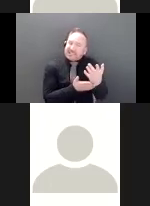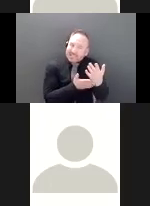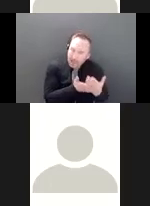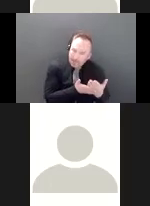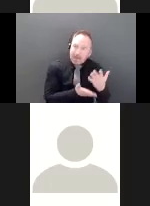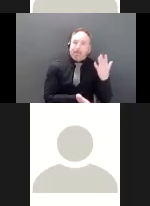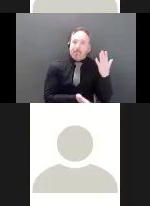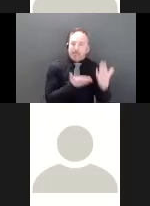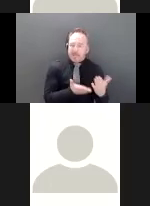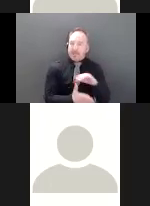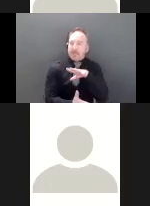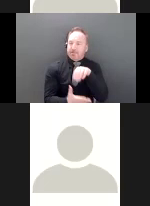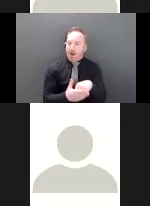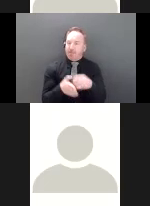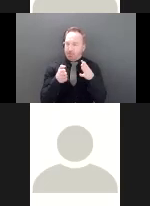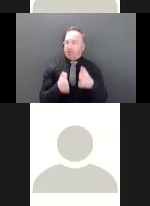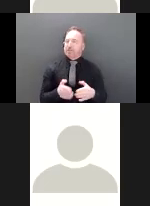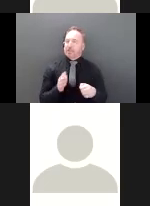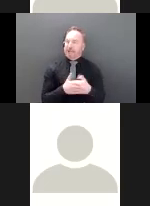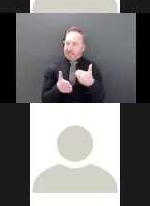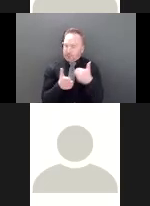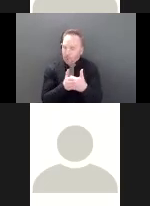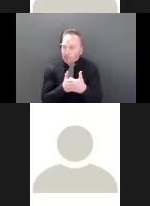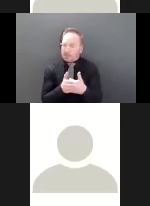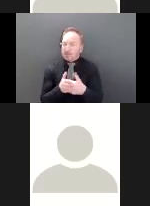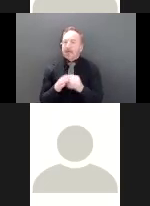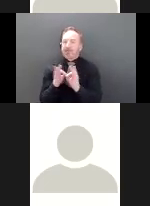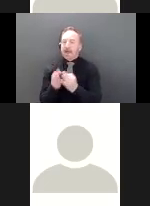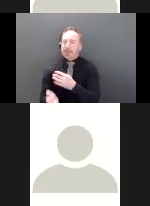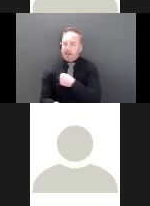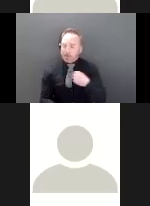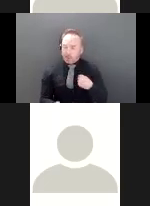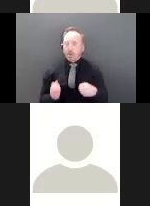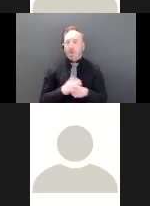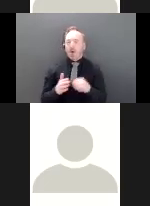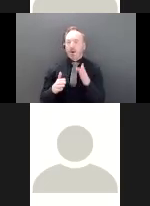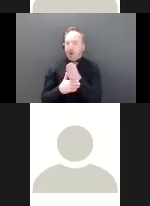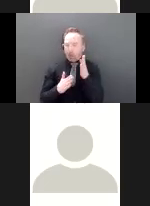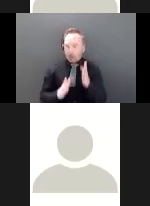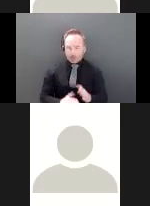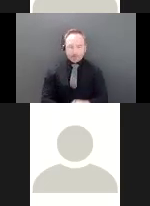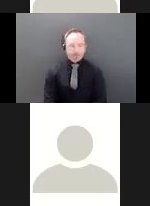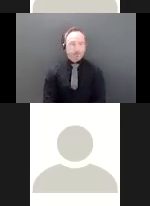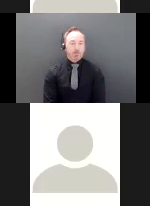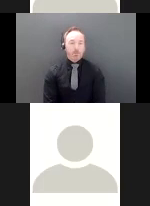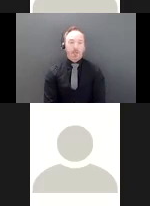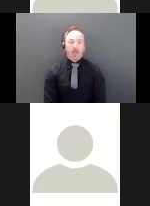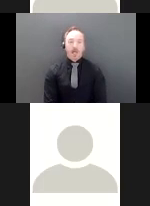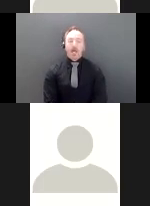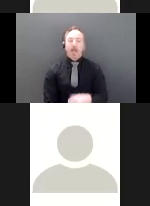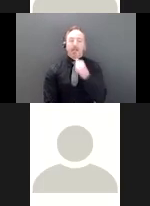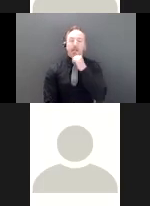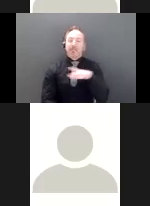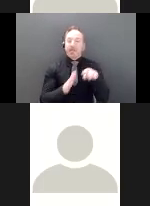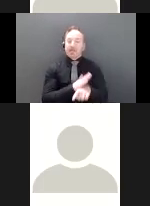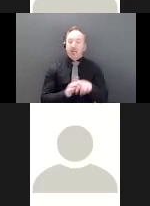involve a victim's intimate partner or family member. And our femicide reporting is done through media reporting,